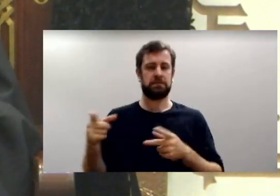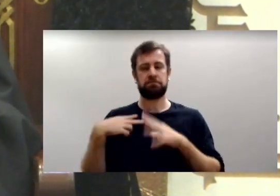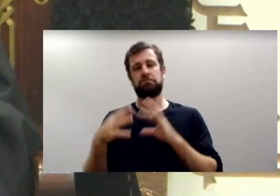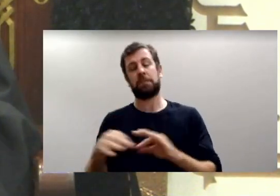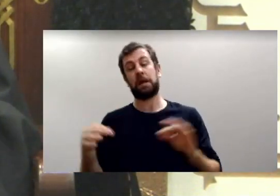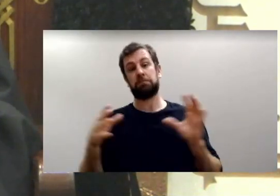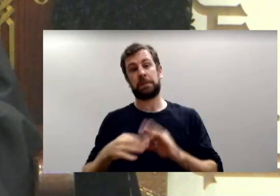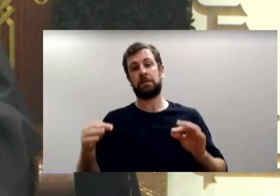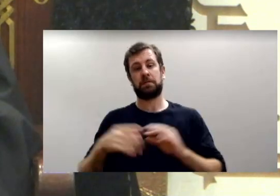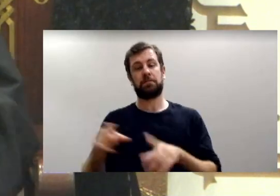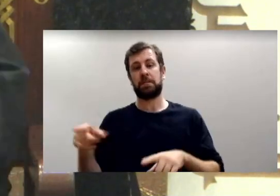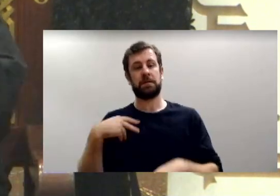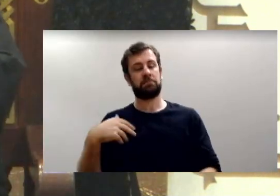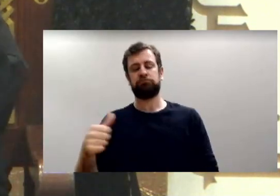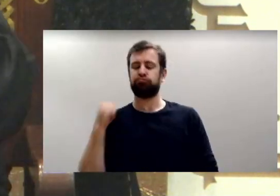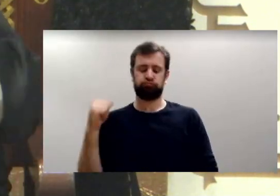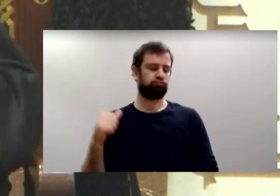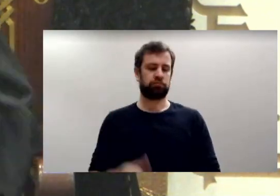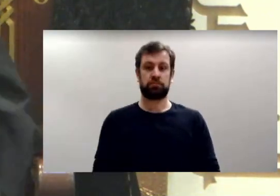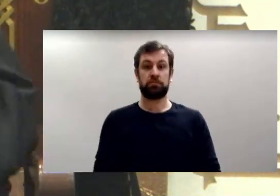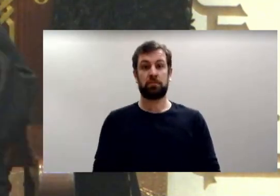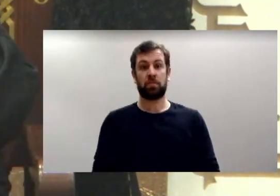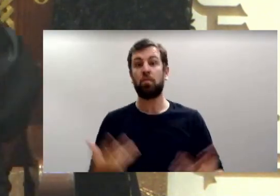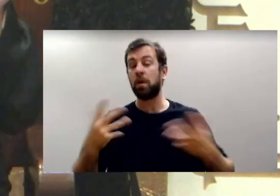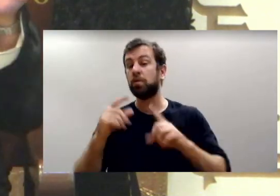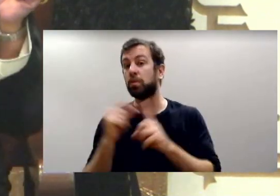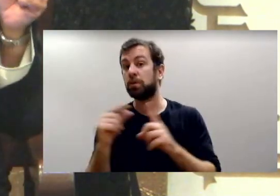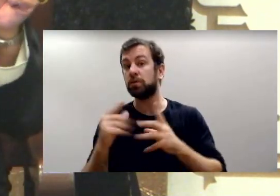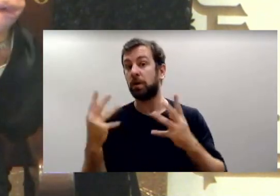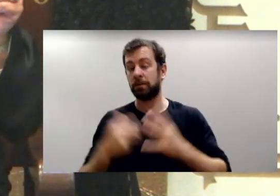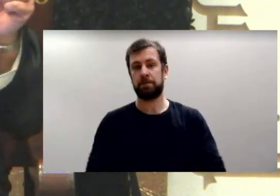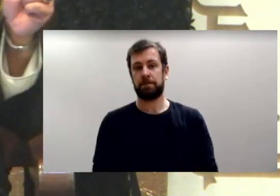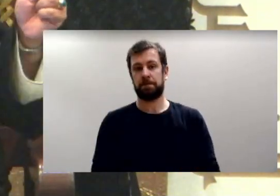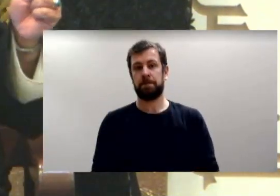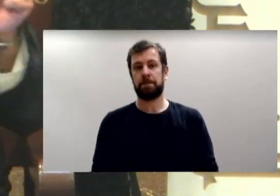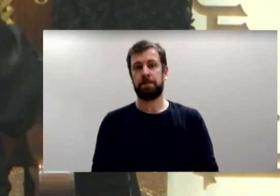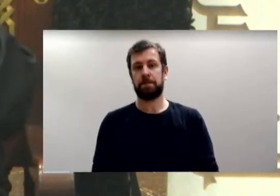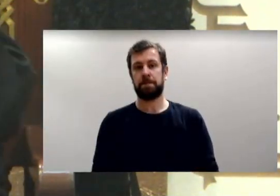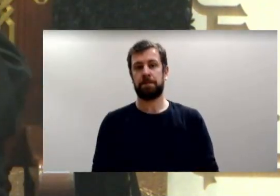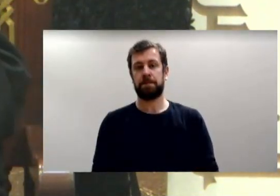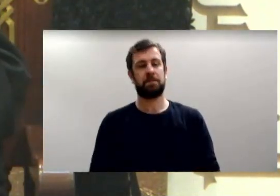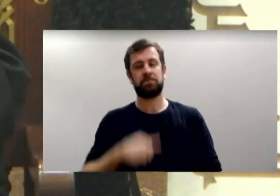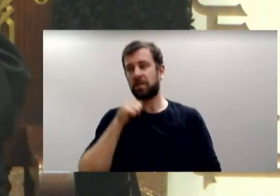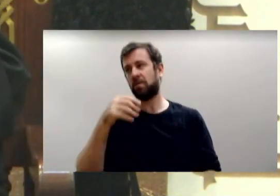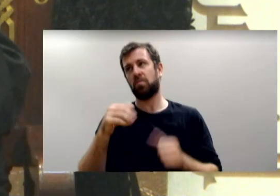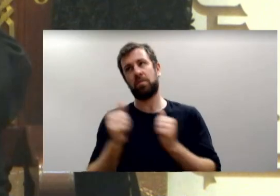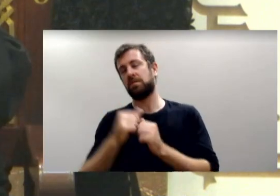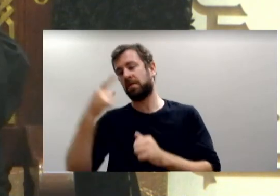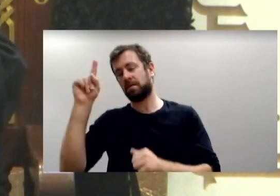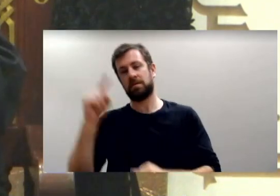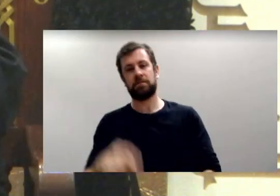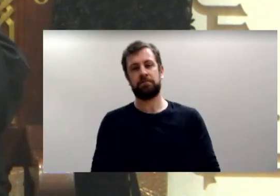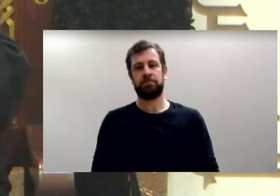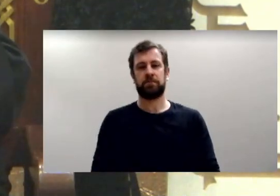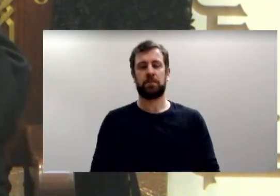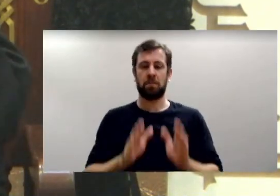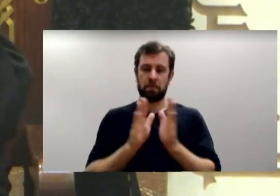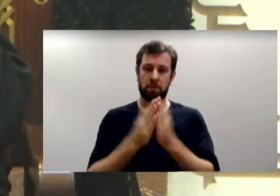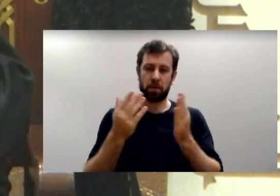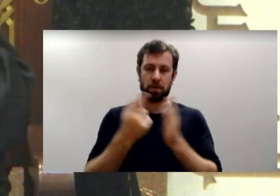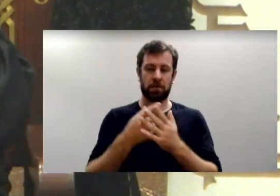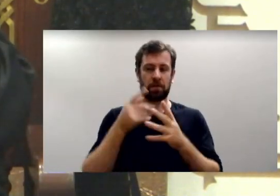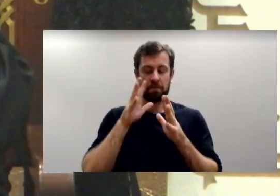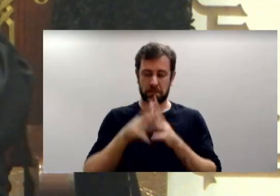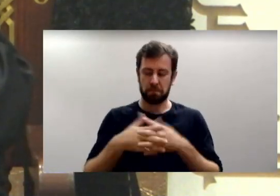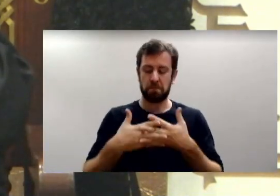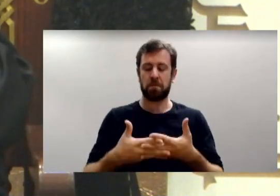But he was denied. And what were the words there? Hasbuna kitabullah. The book of Allah is sufficient for